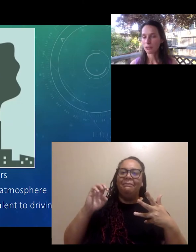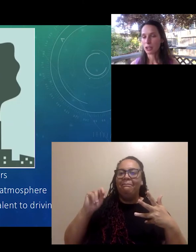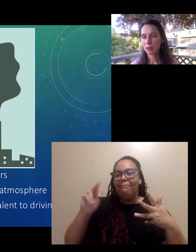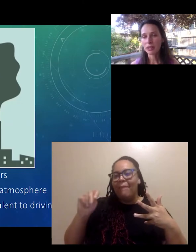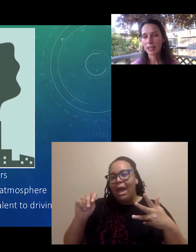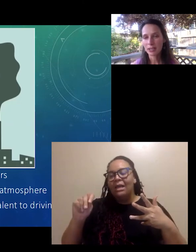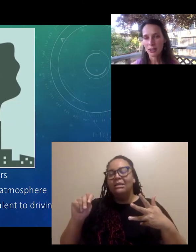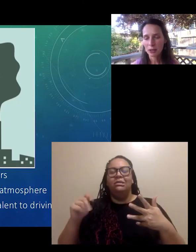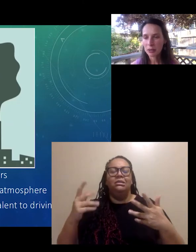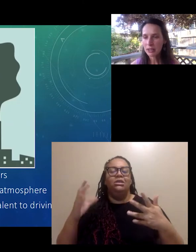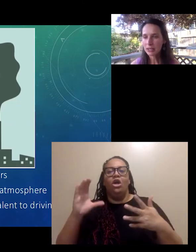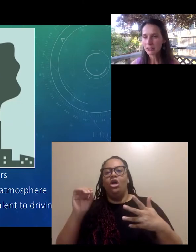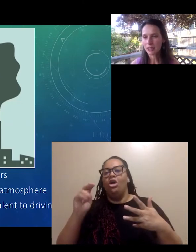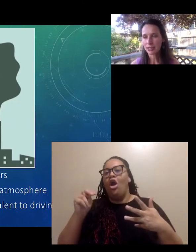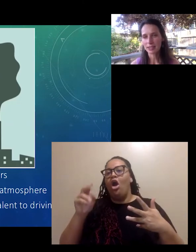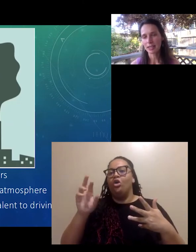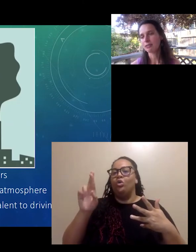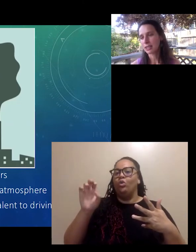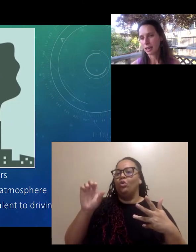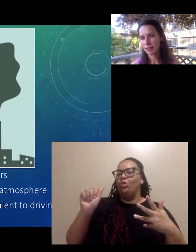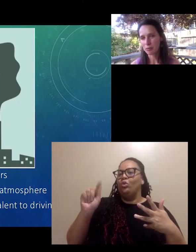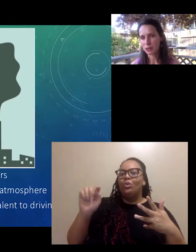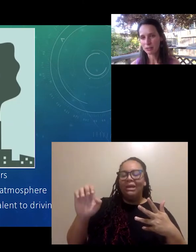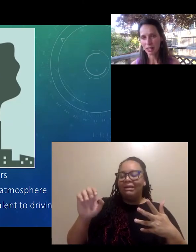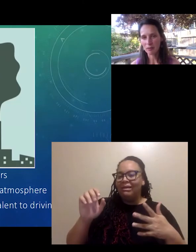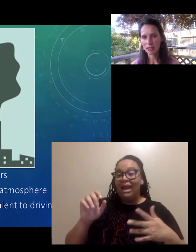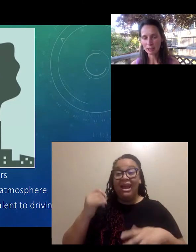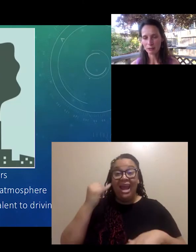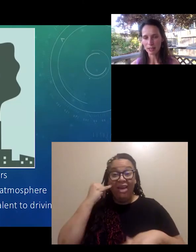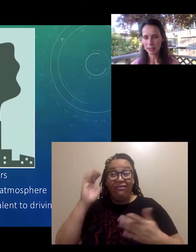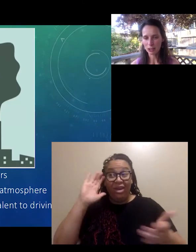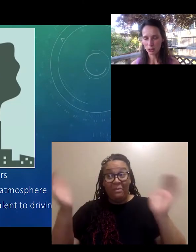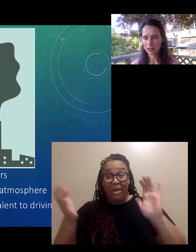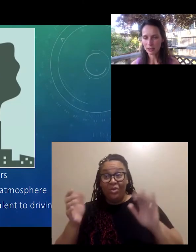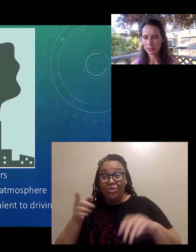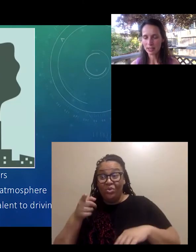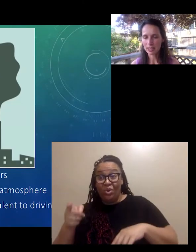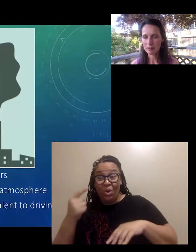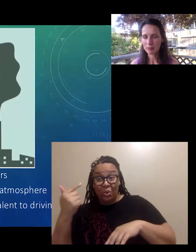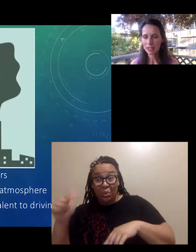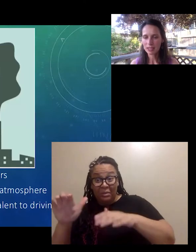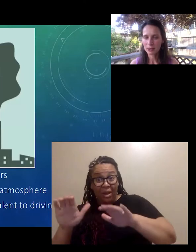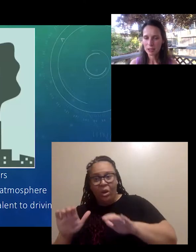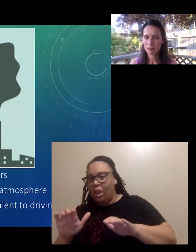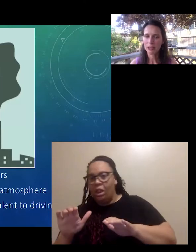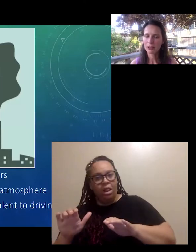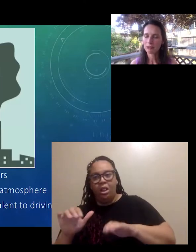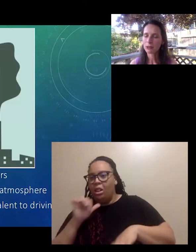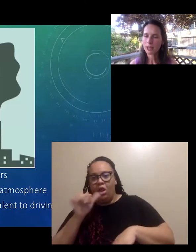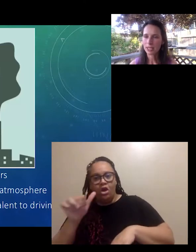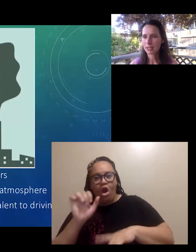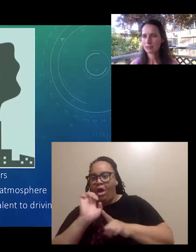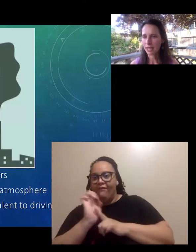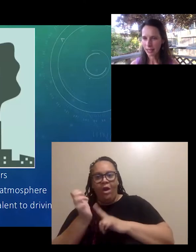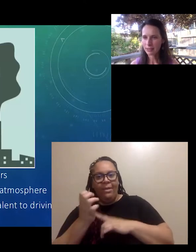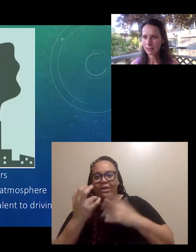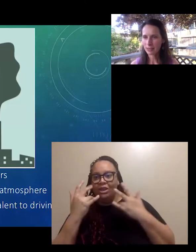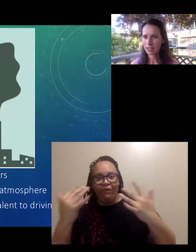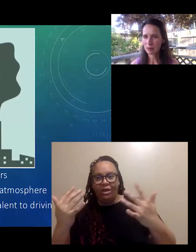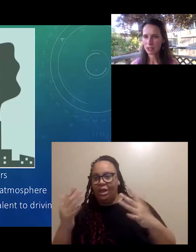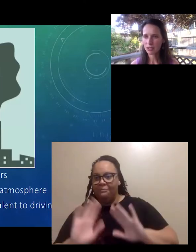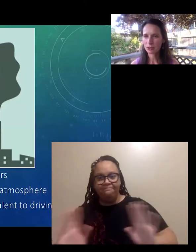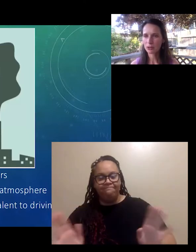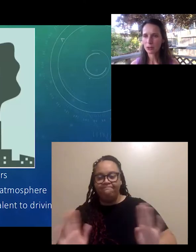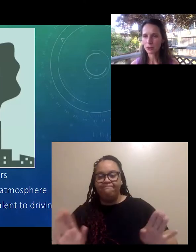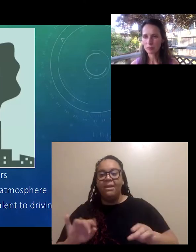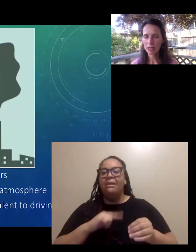you know, if you're comparing it to green burial, then it's definitely not the more environmentally friendly choice. Um, you know, it's about a full tank of gas,